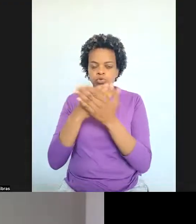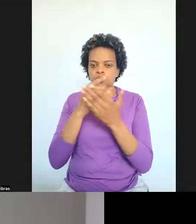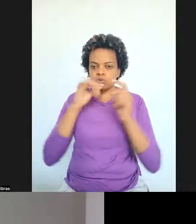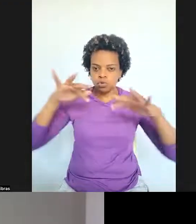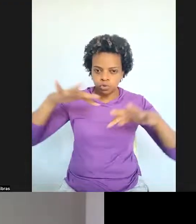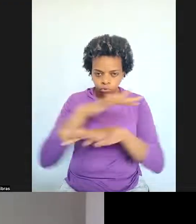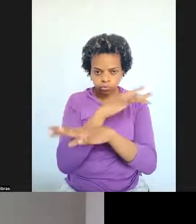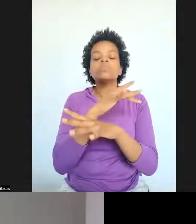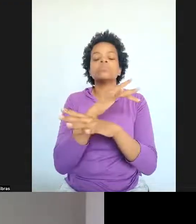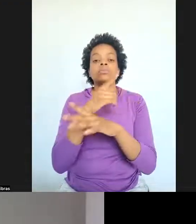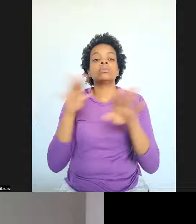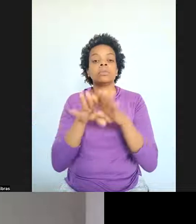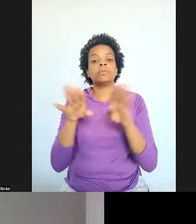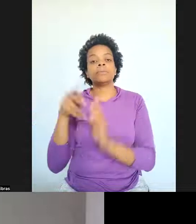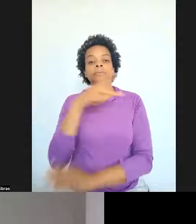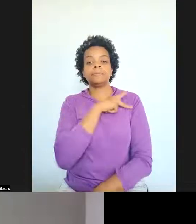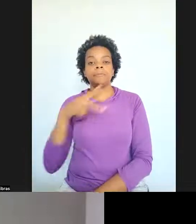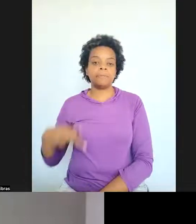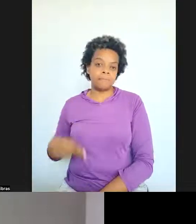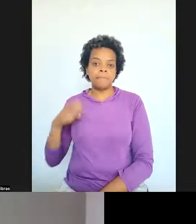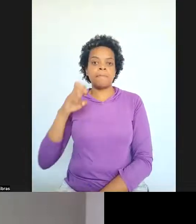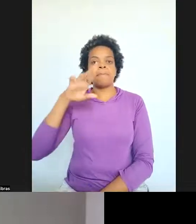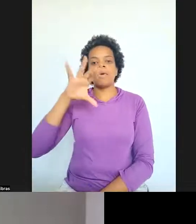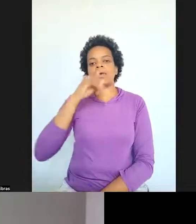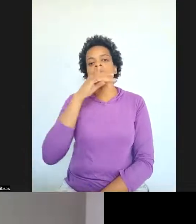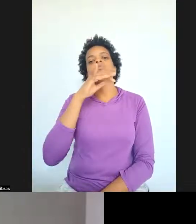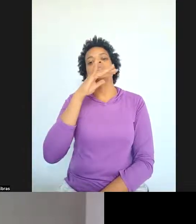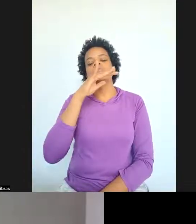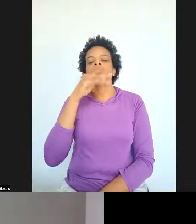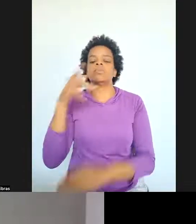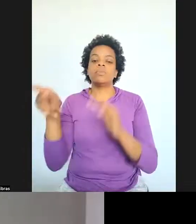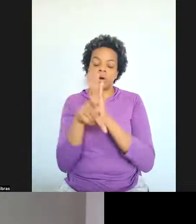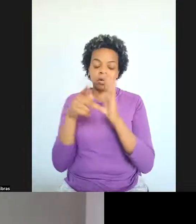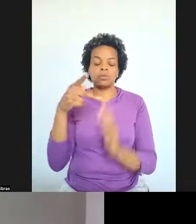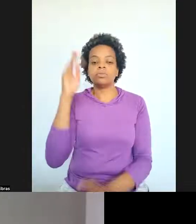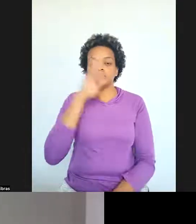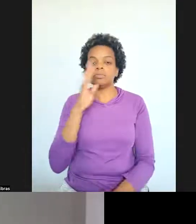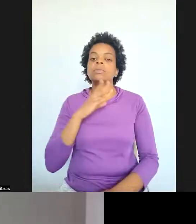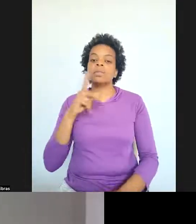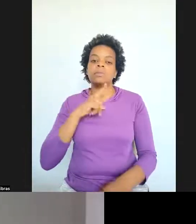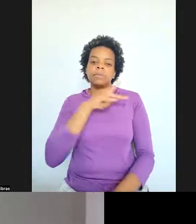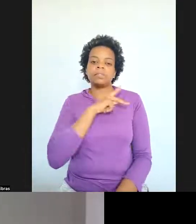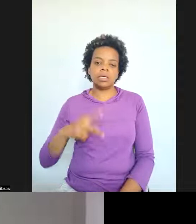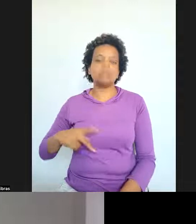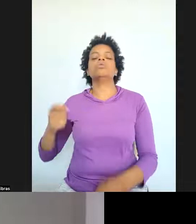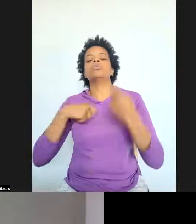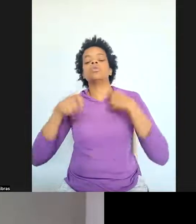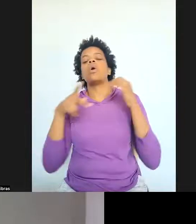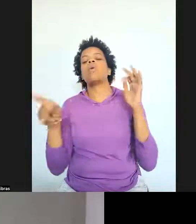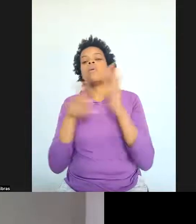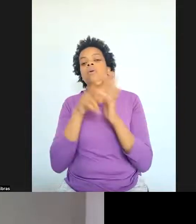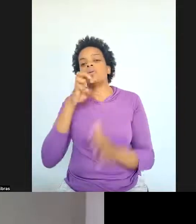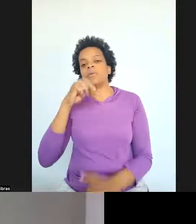He's a PhD in environmental oceanography, president of the Brazil Grouper Institute, and executive manager of the Brazil Grouper